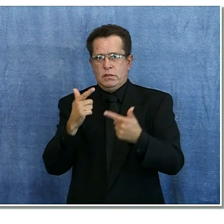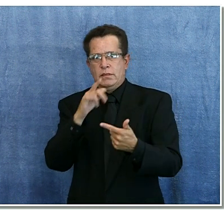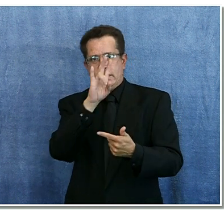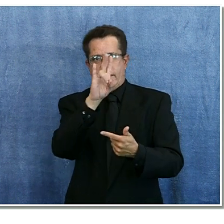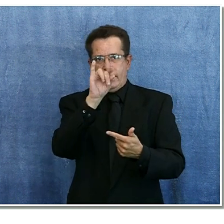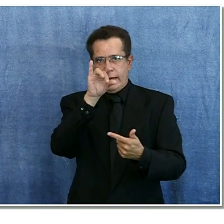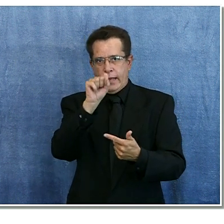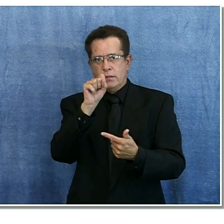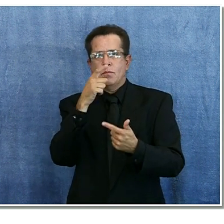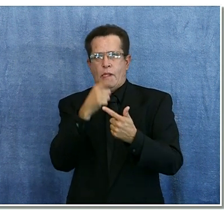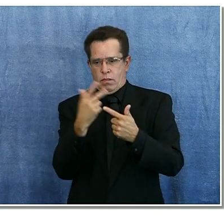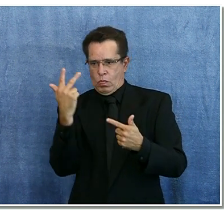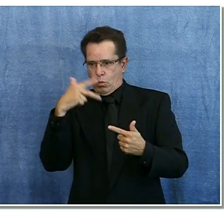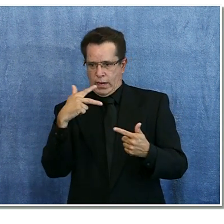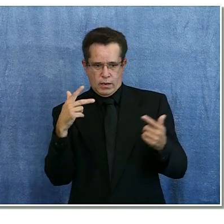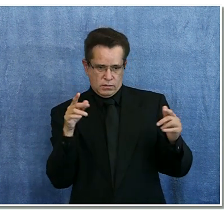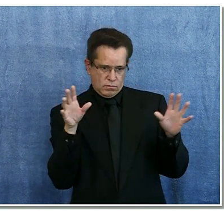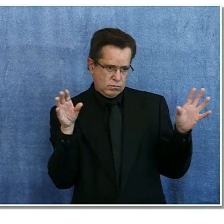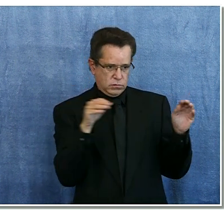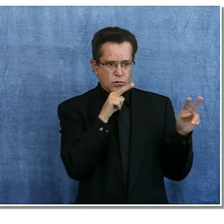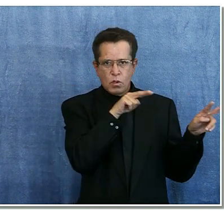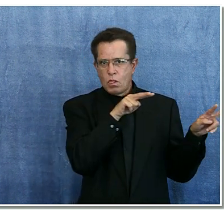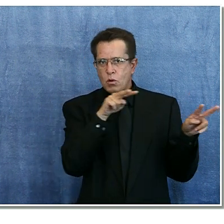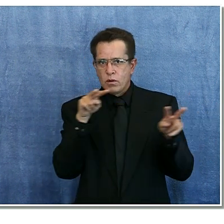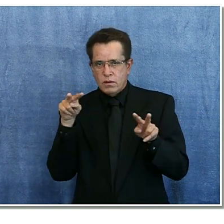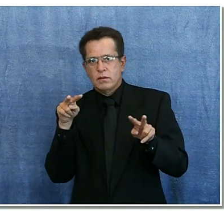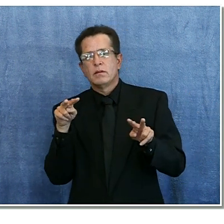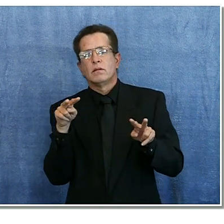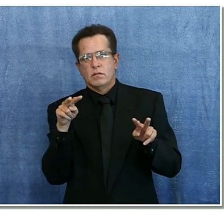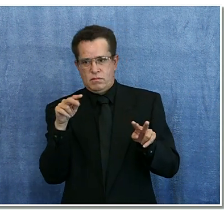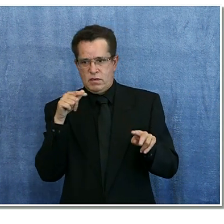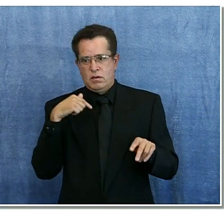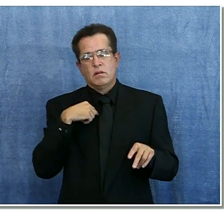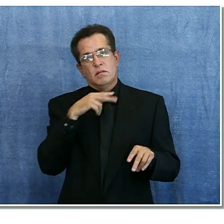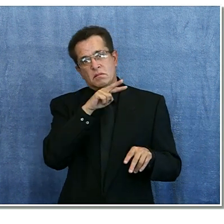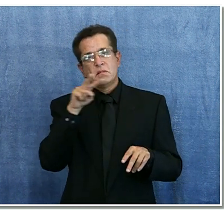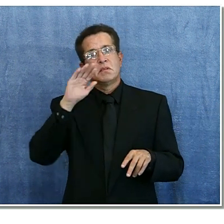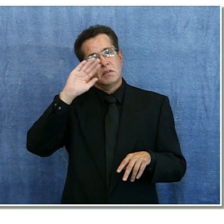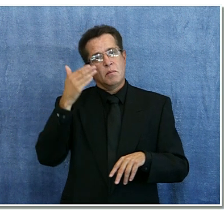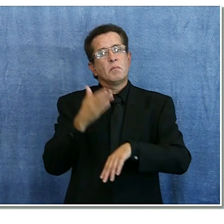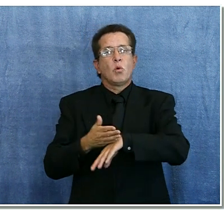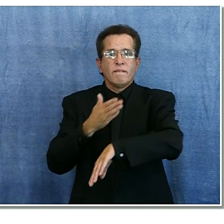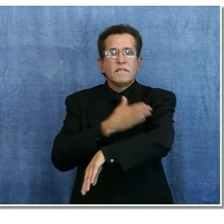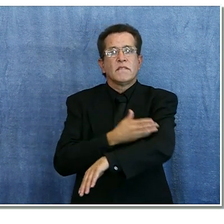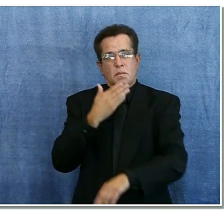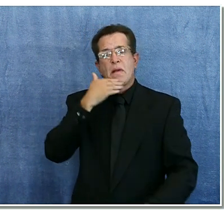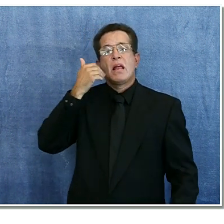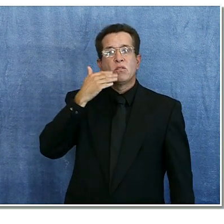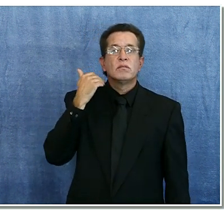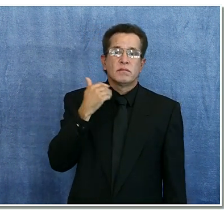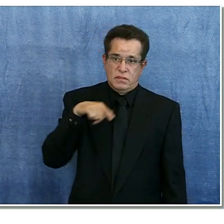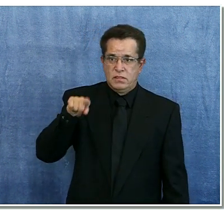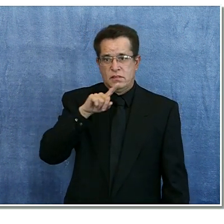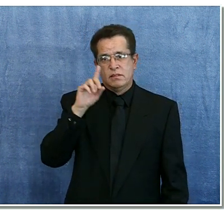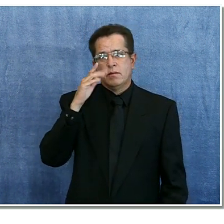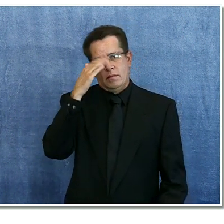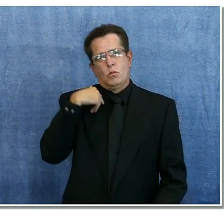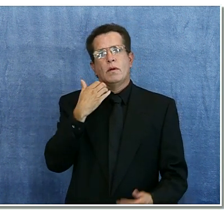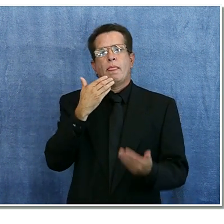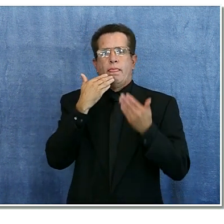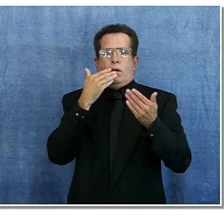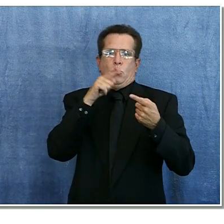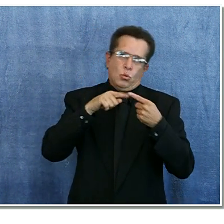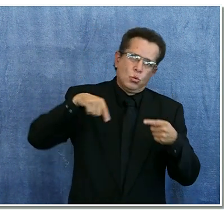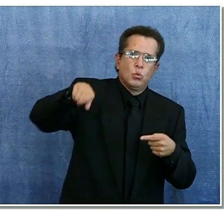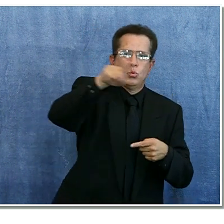the 3-day lag are, or minus the 3-day lag, are promising, and it is really thanks to everyone